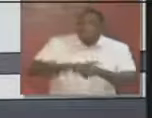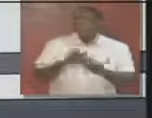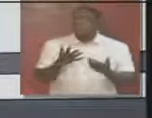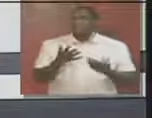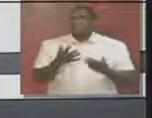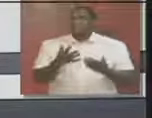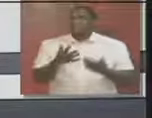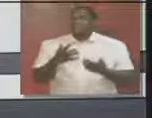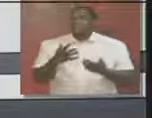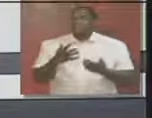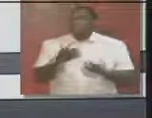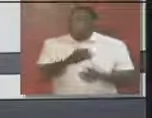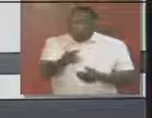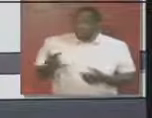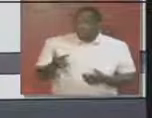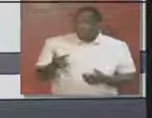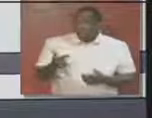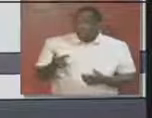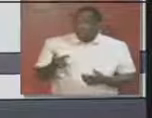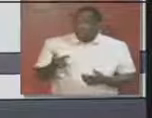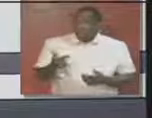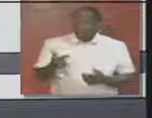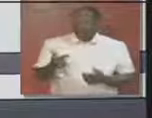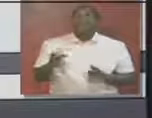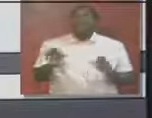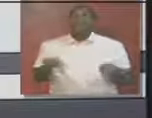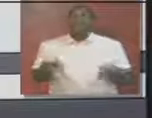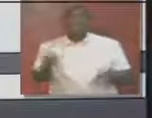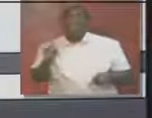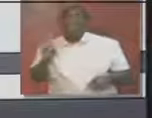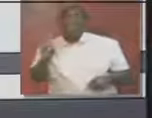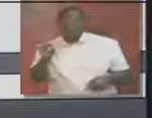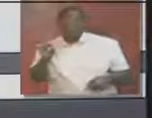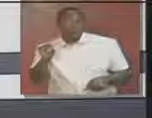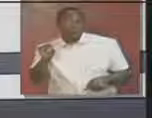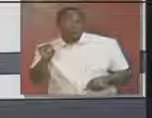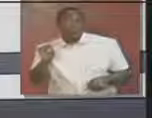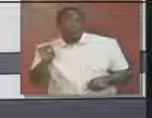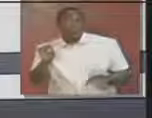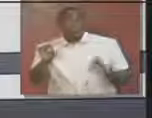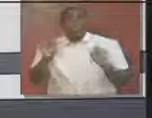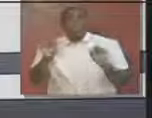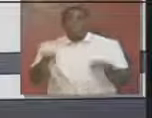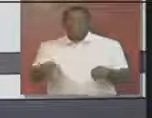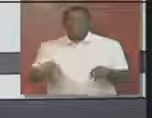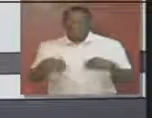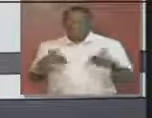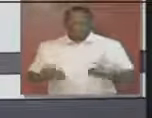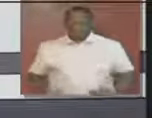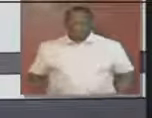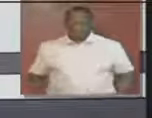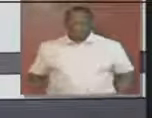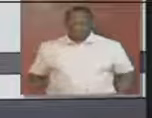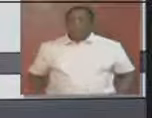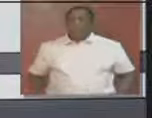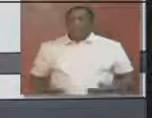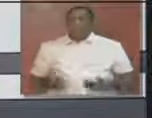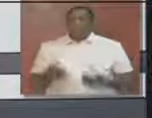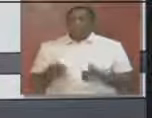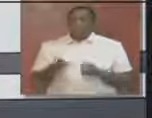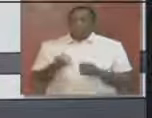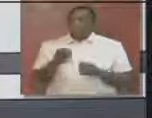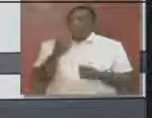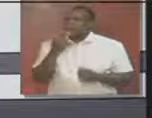inflammatory conditions. And what these conditions do is they suppress your immune system's ability to fight infections